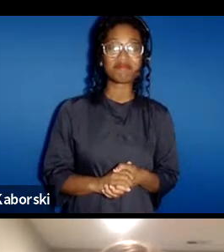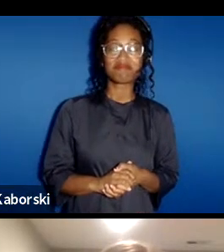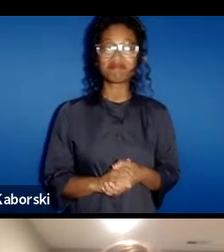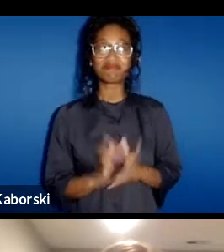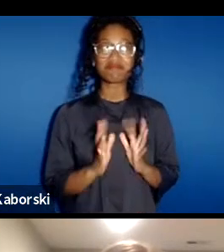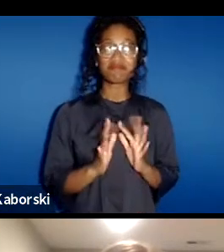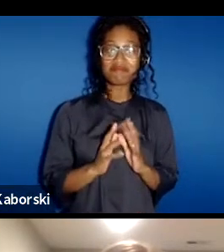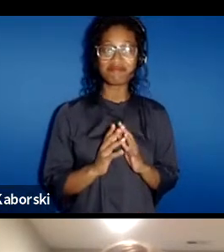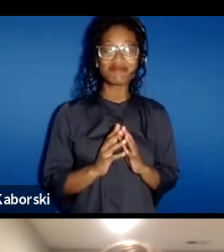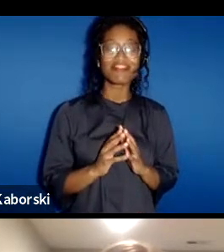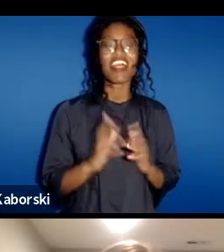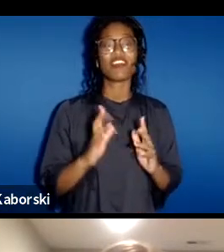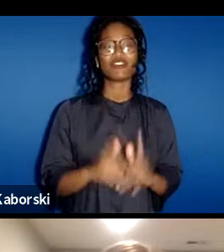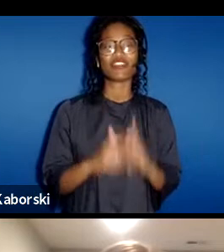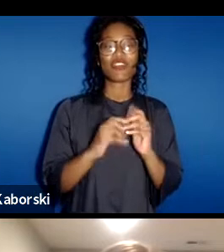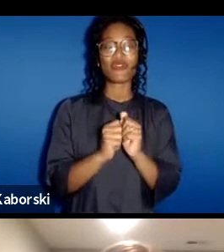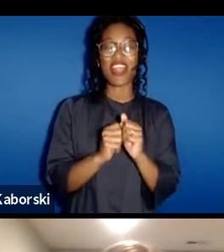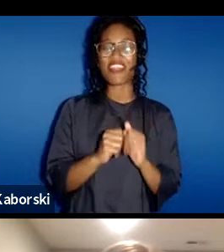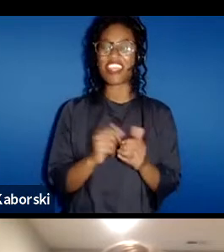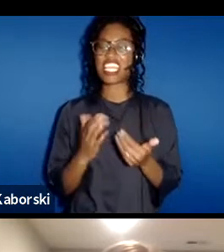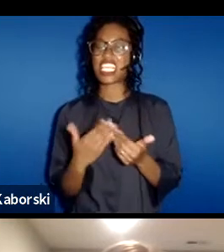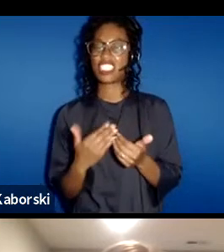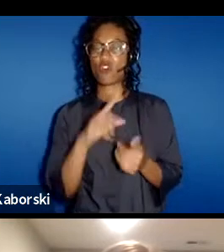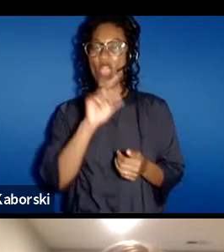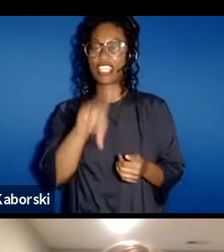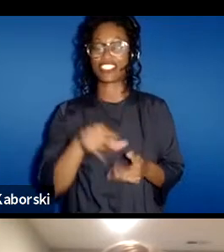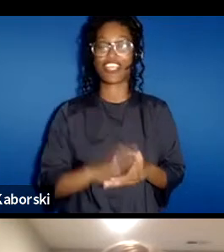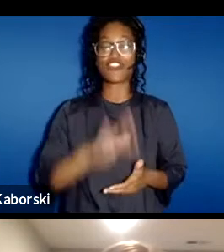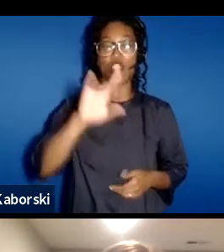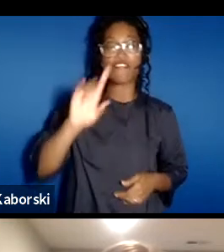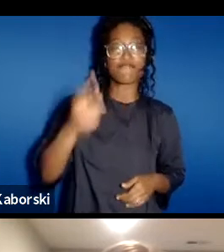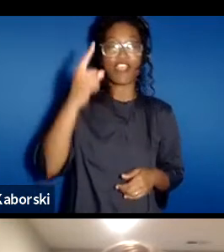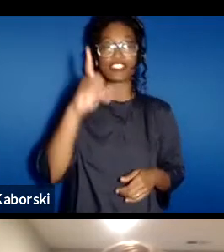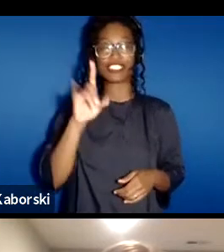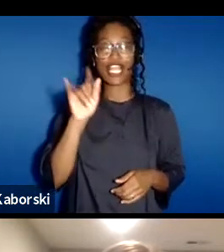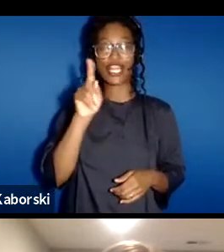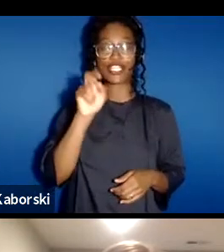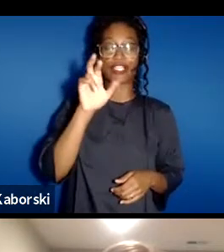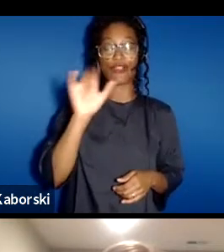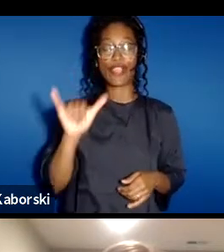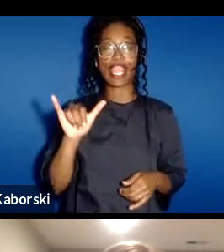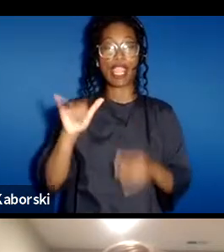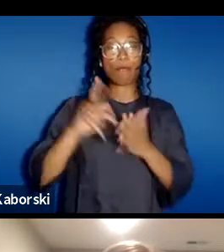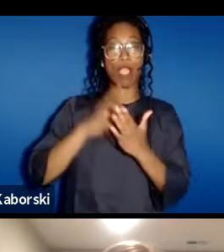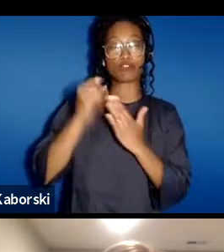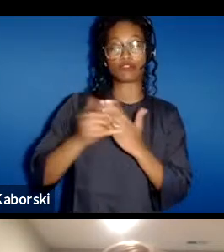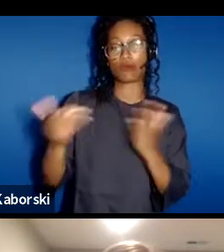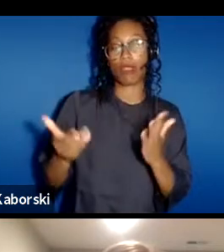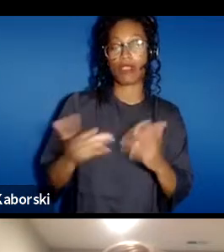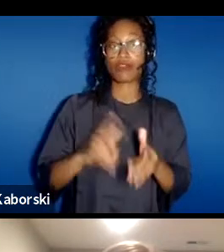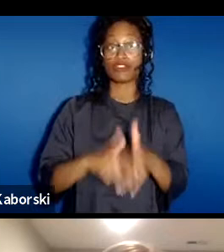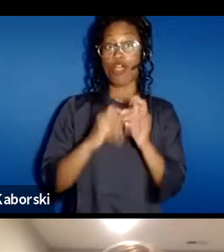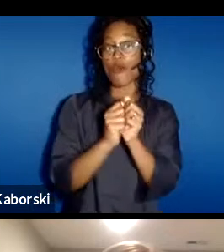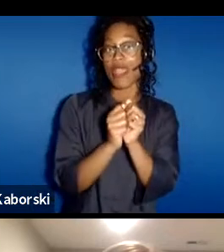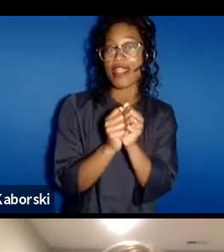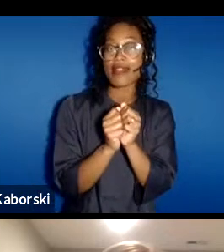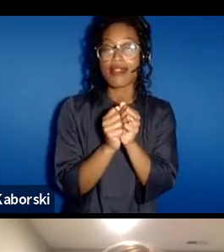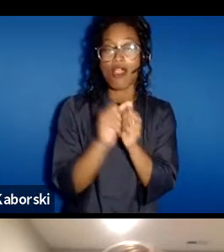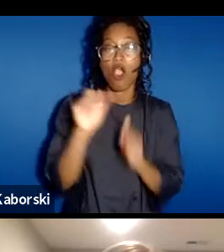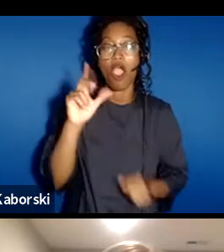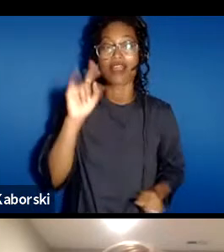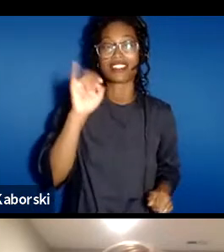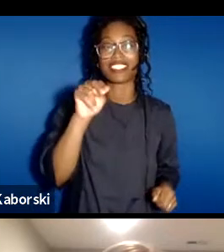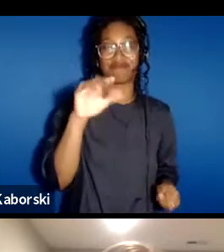Let's go with a softball here. What was your very first distillery project? And I'll start with Austin.